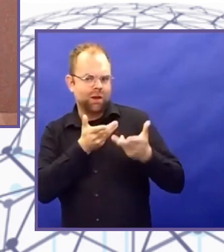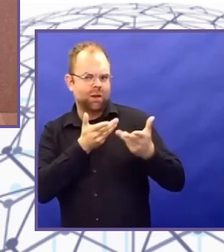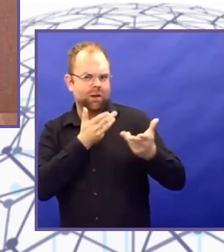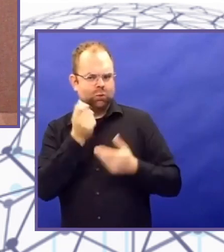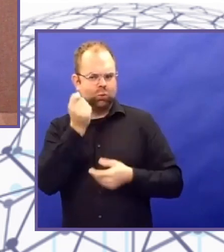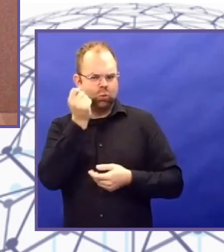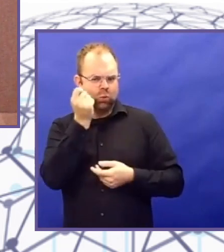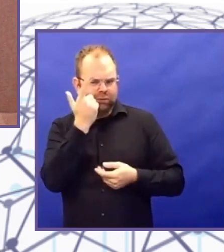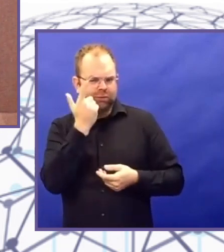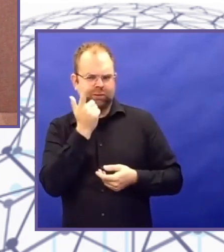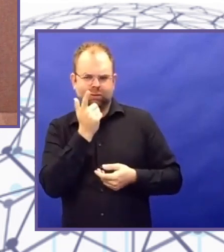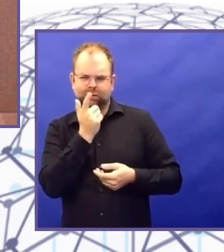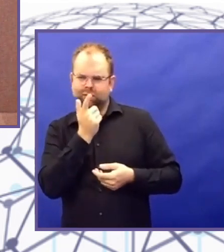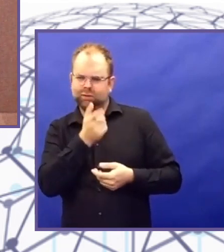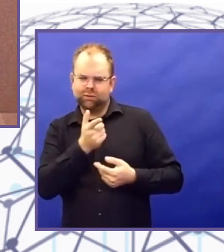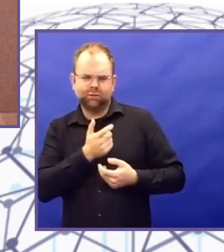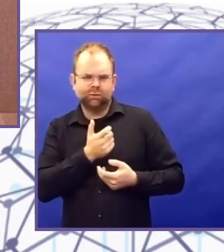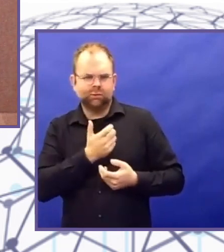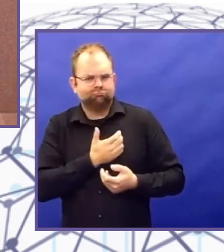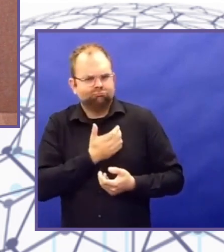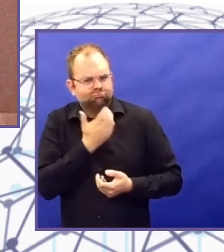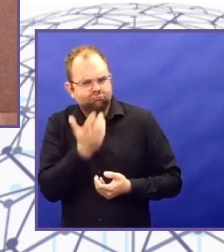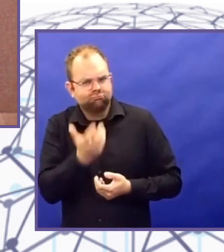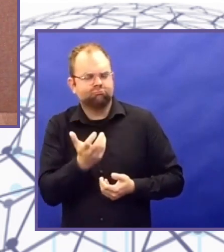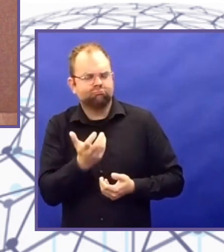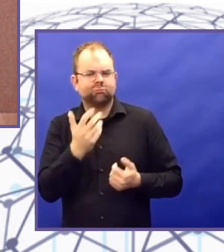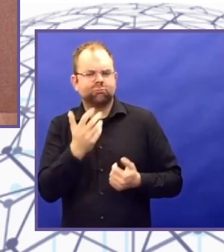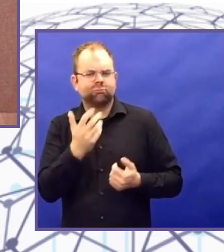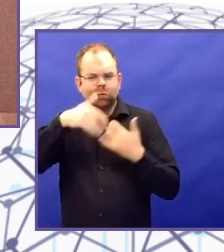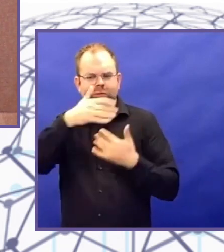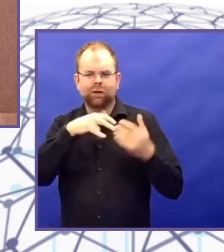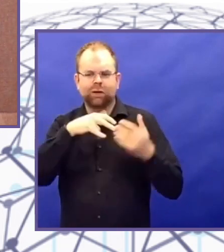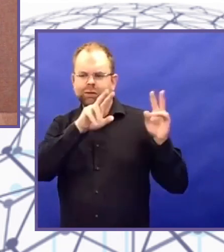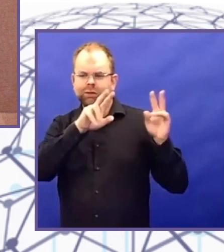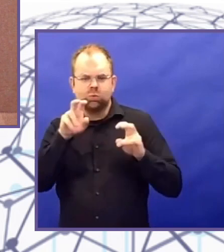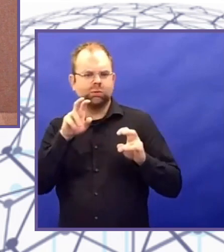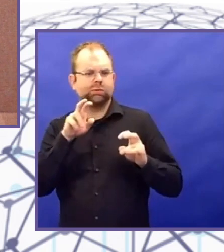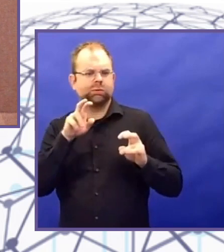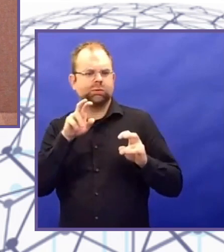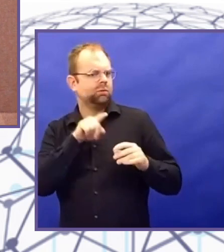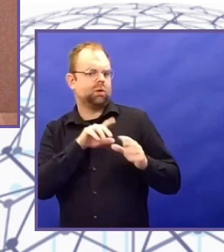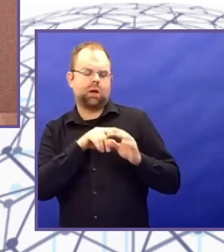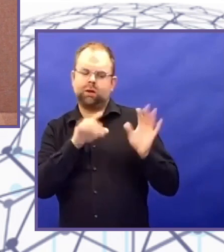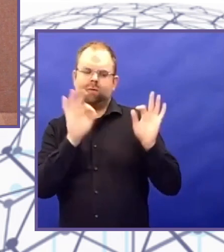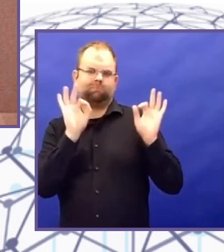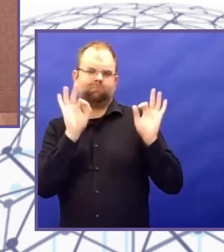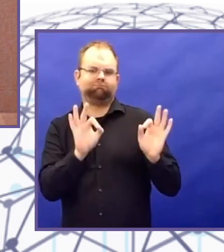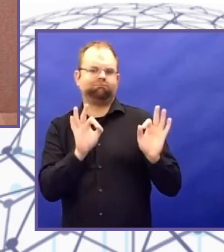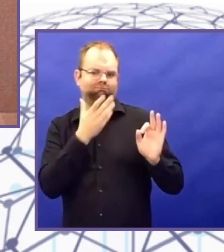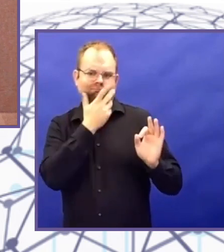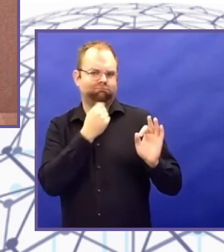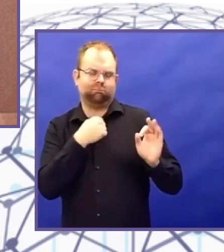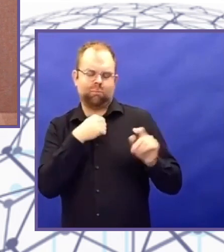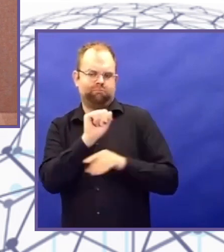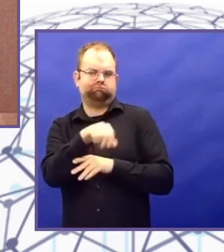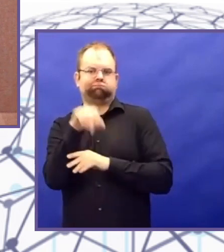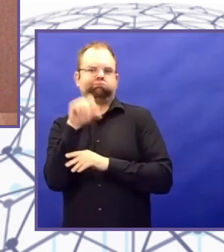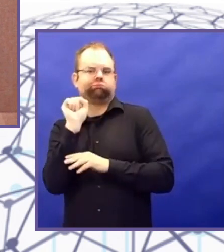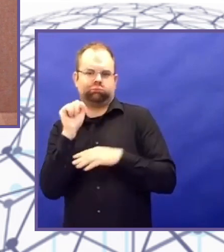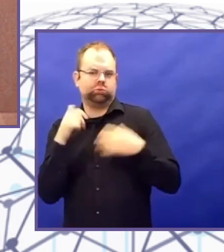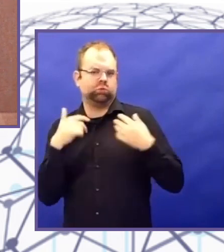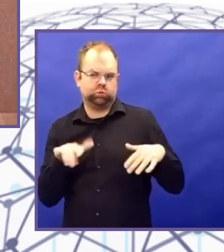The AT 2030 project with Shujaz aimed to break down barriers that people with disabilities face in their